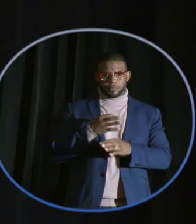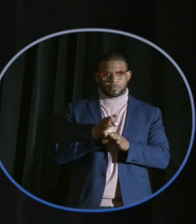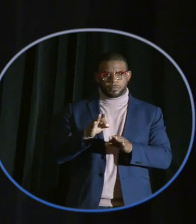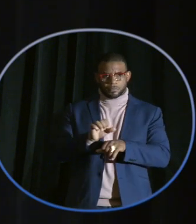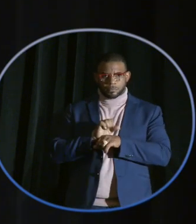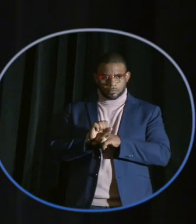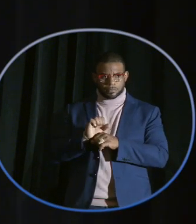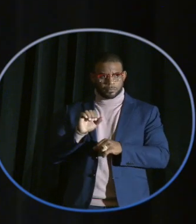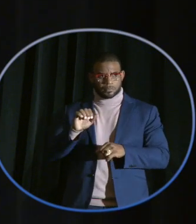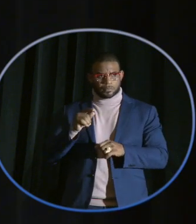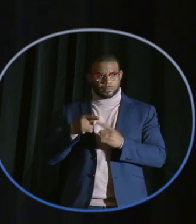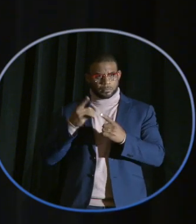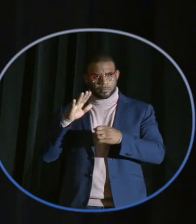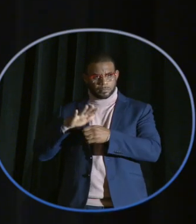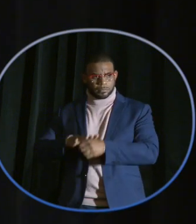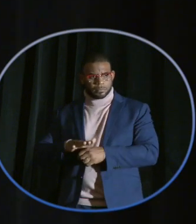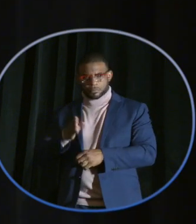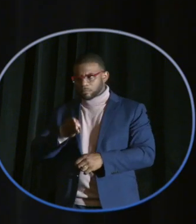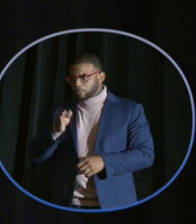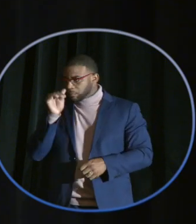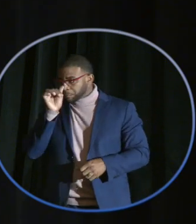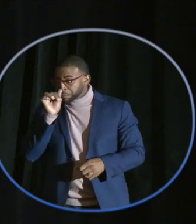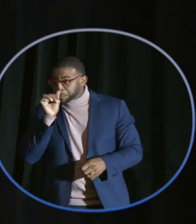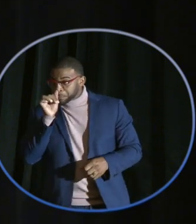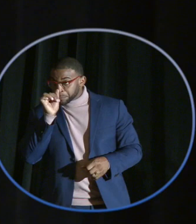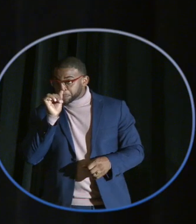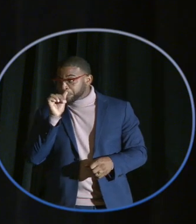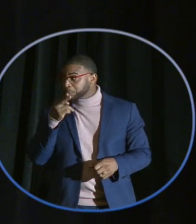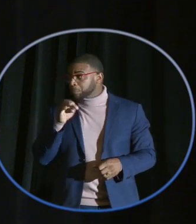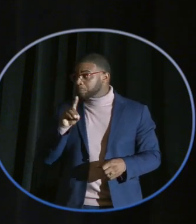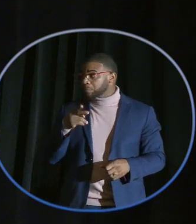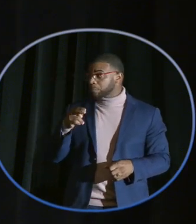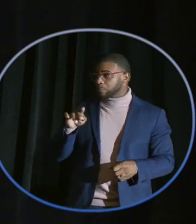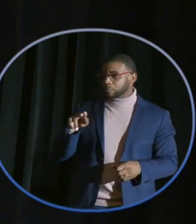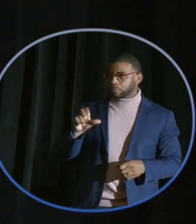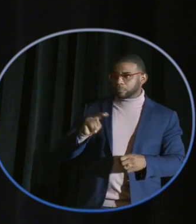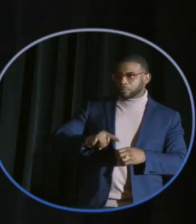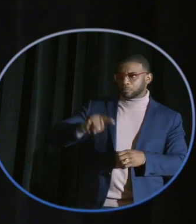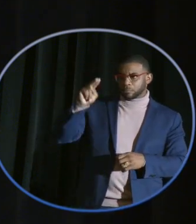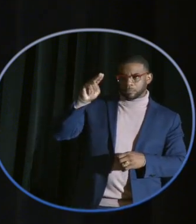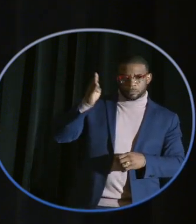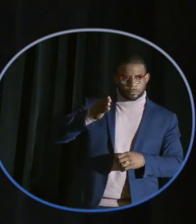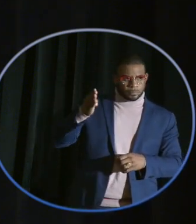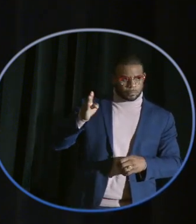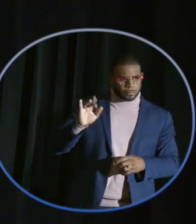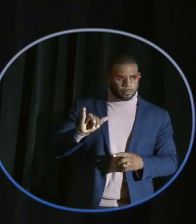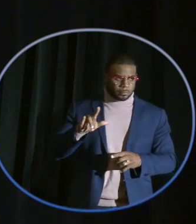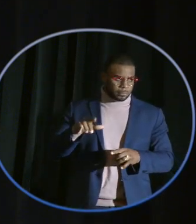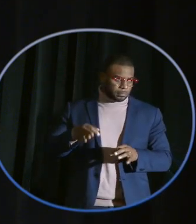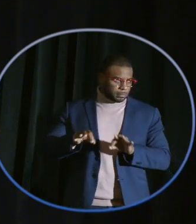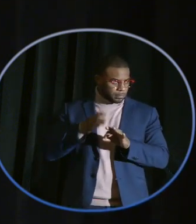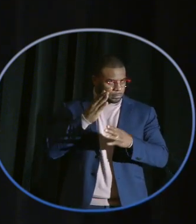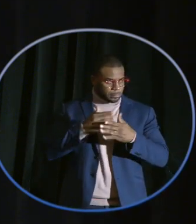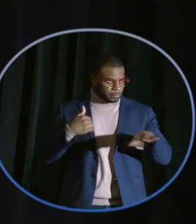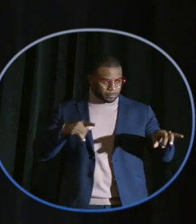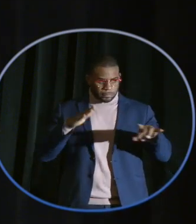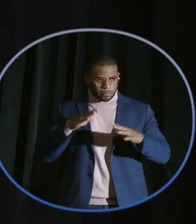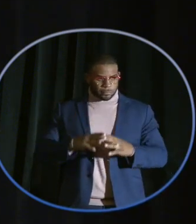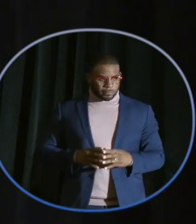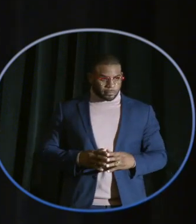in antebellum Baltimore. Hose Heights is located in North Baltimore. I know that's important for some of